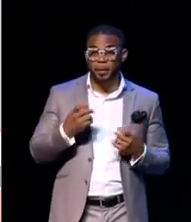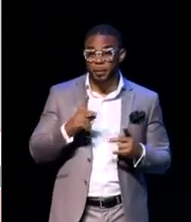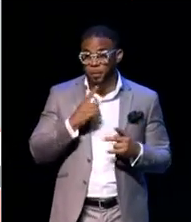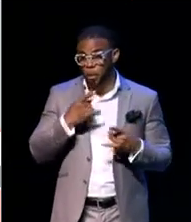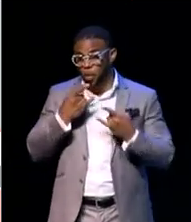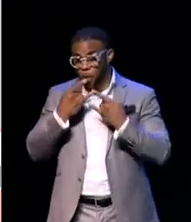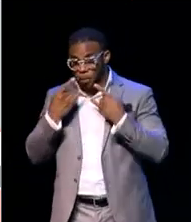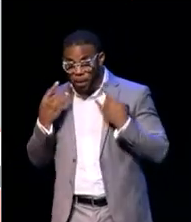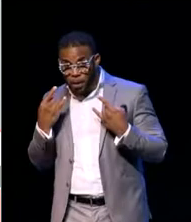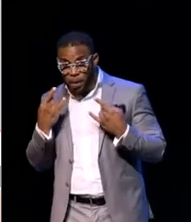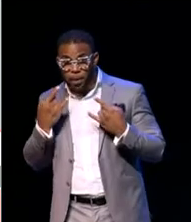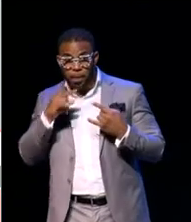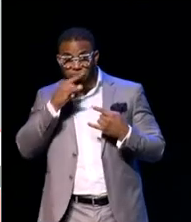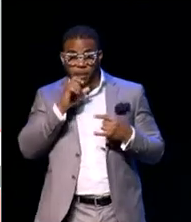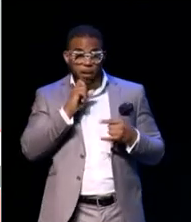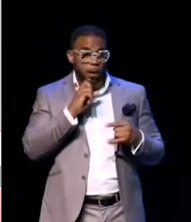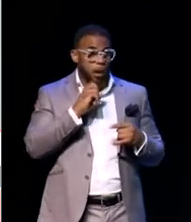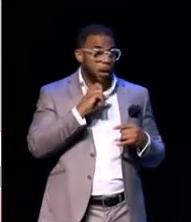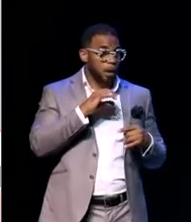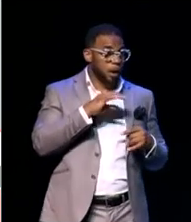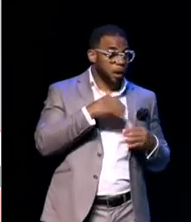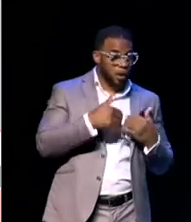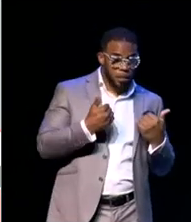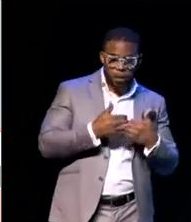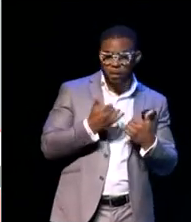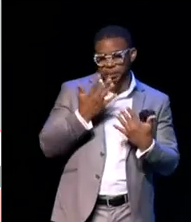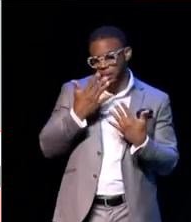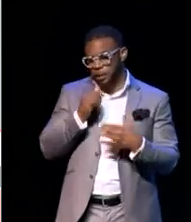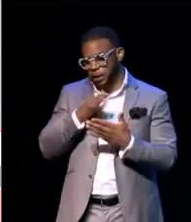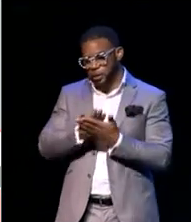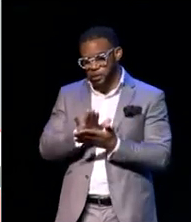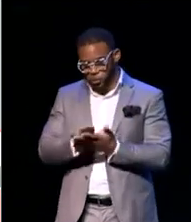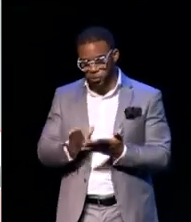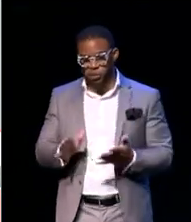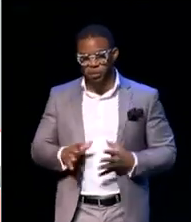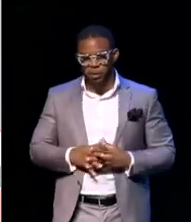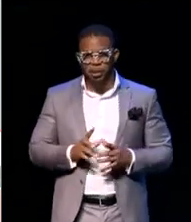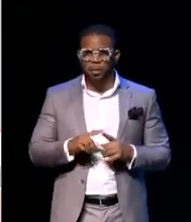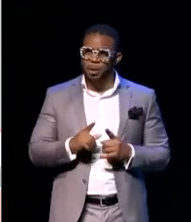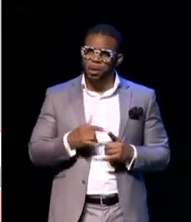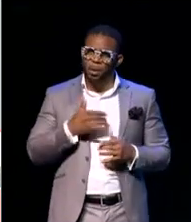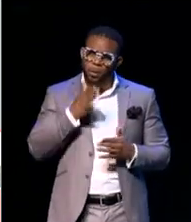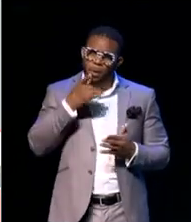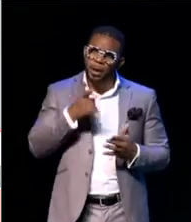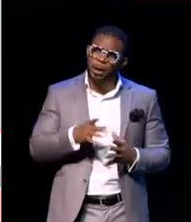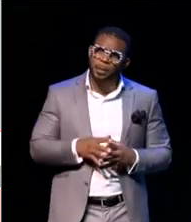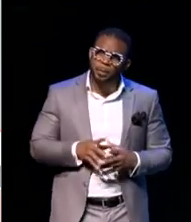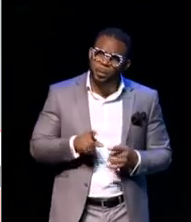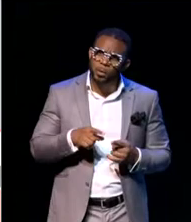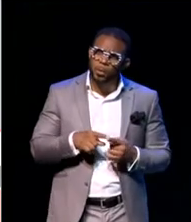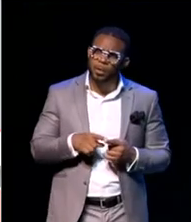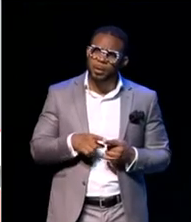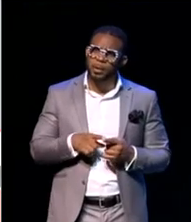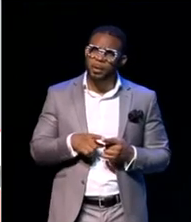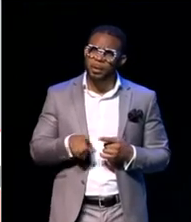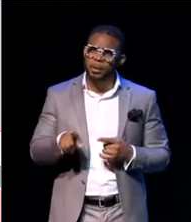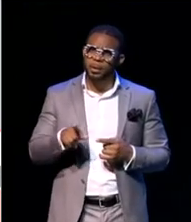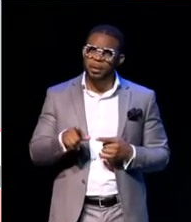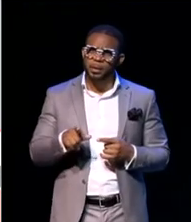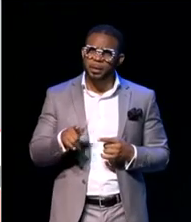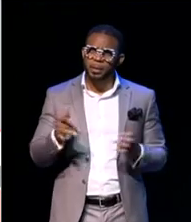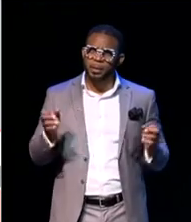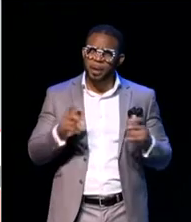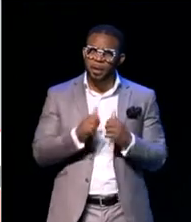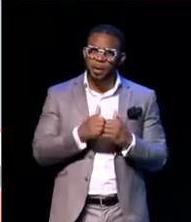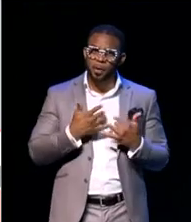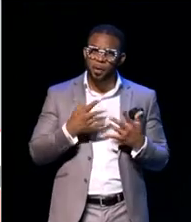are wearing masks, the kids are apart. Sadly, they're not in school. But what's going to happen when they're back together?